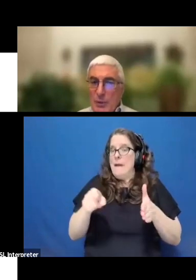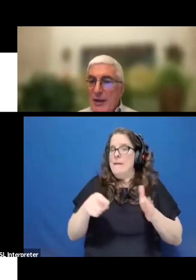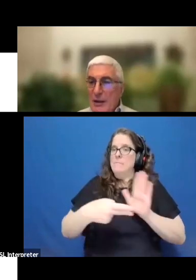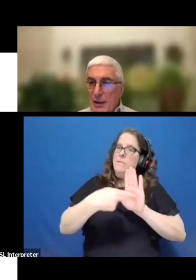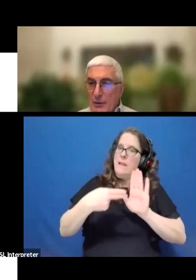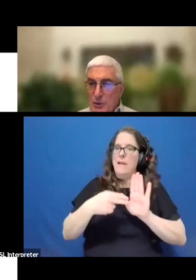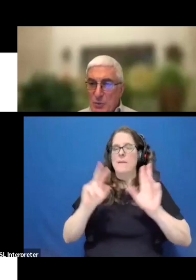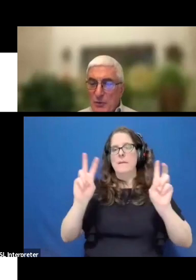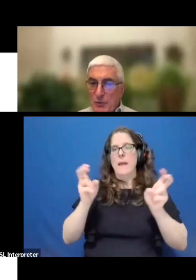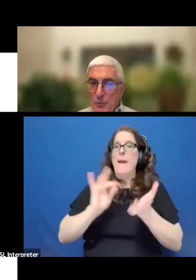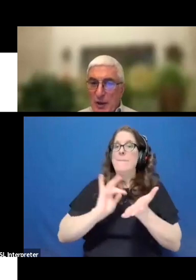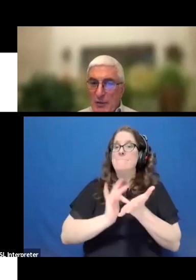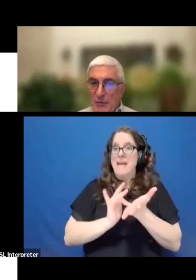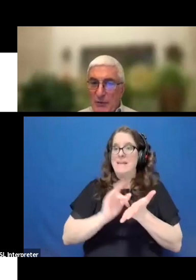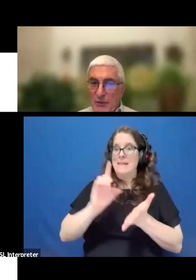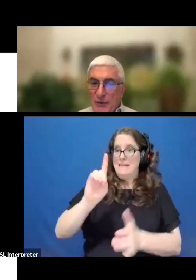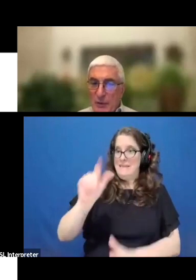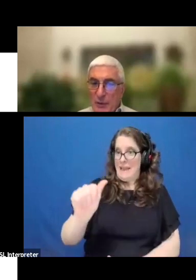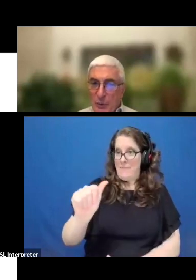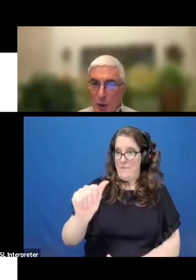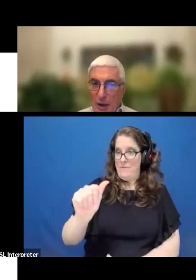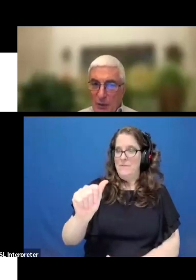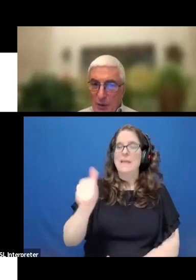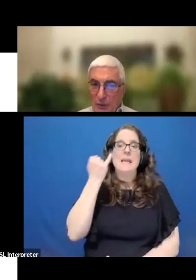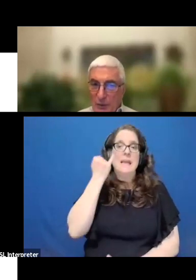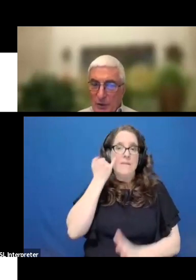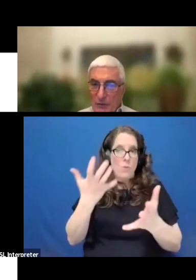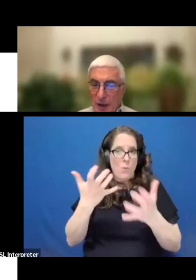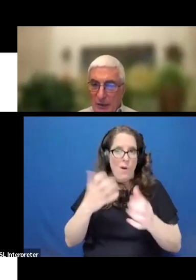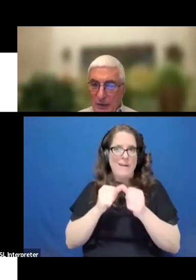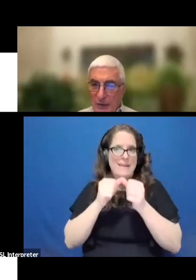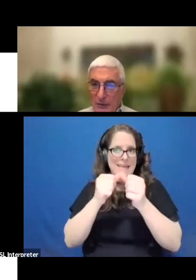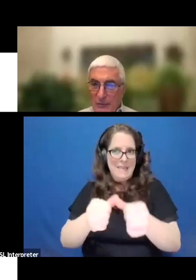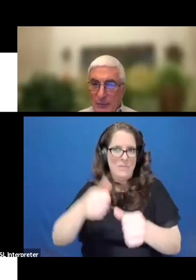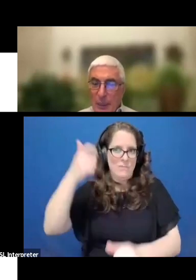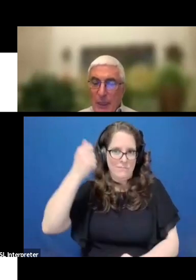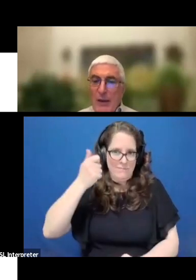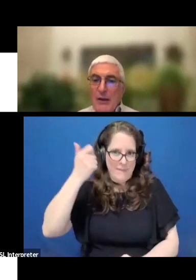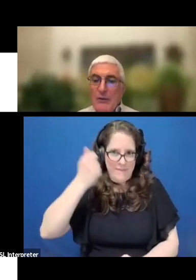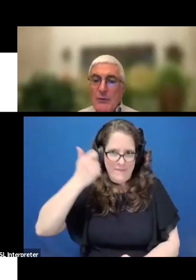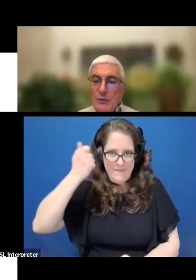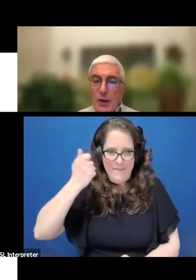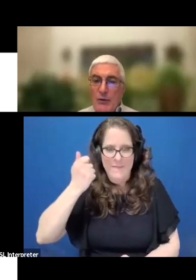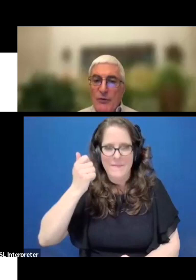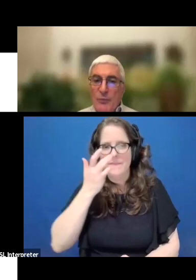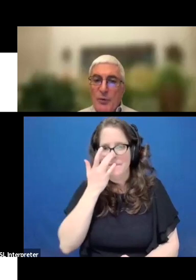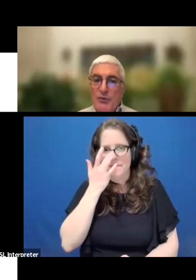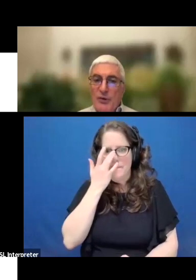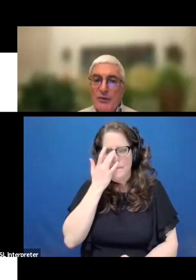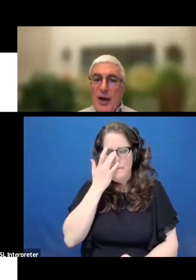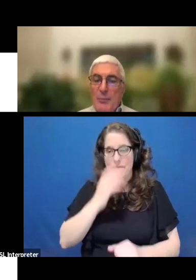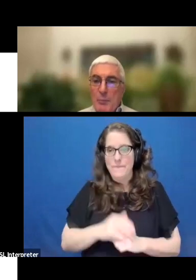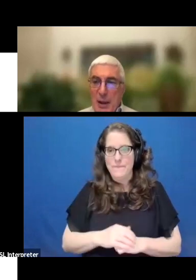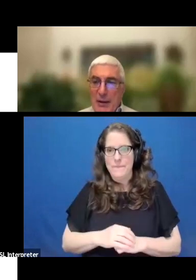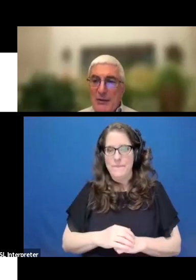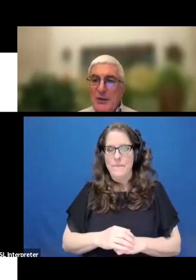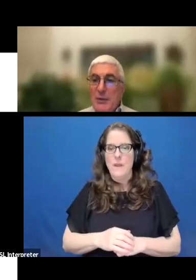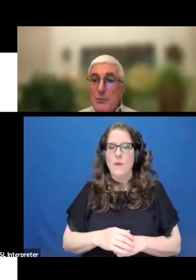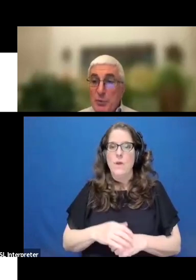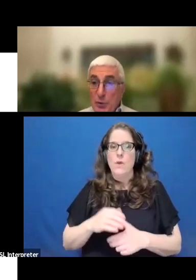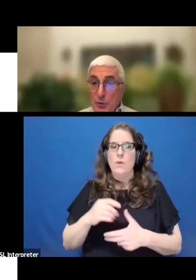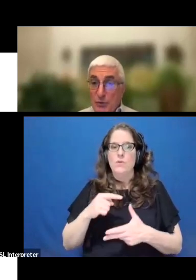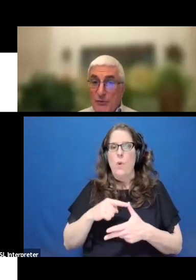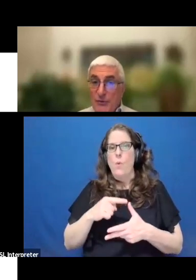to remain eligible for benefits throughout all 3 phases. So as long as the person has not